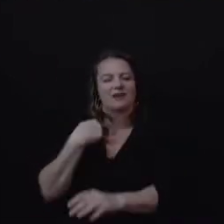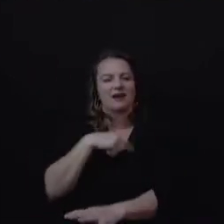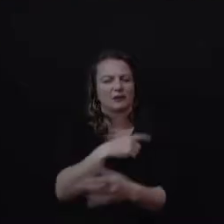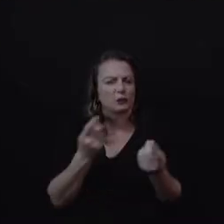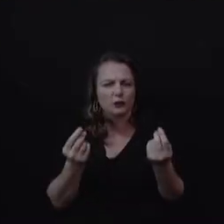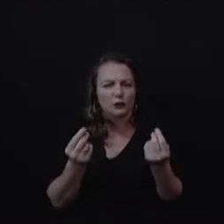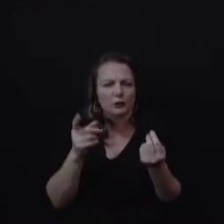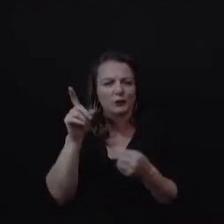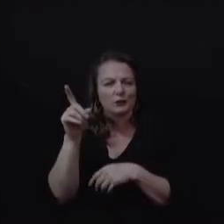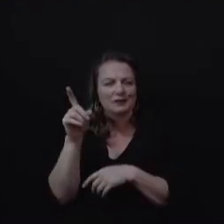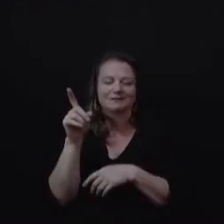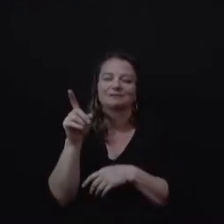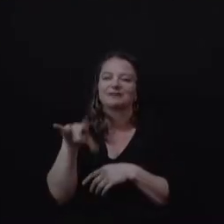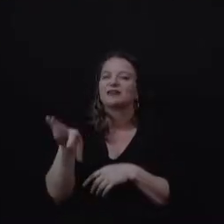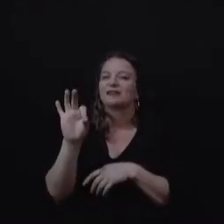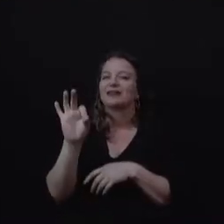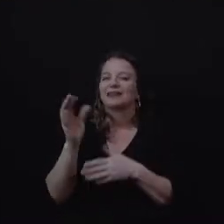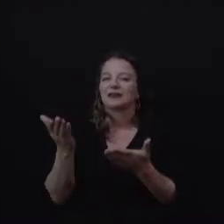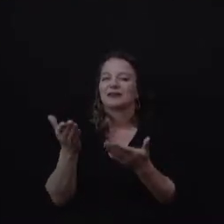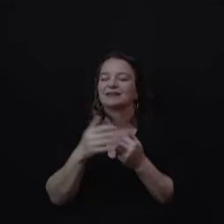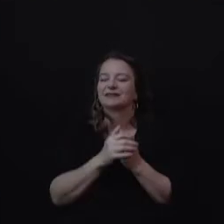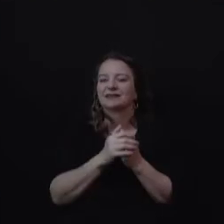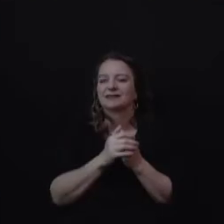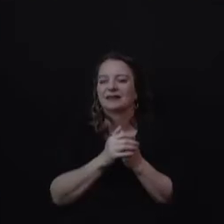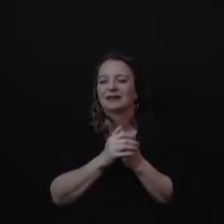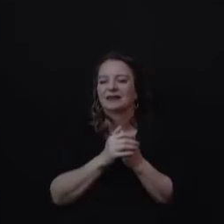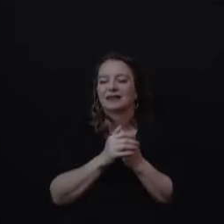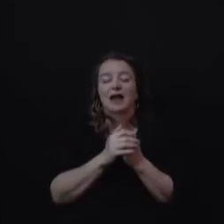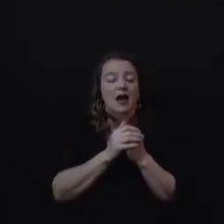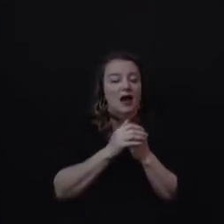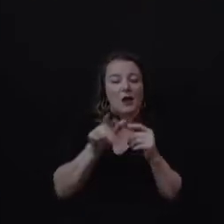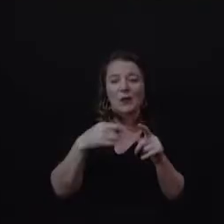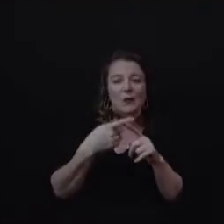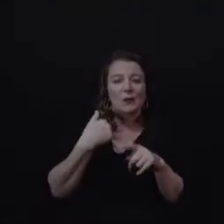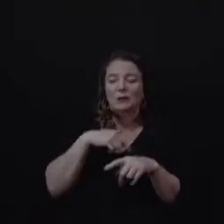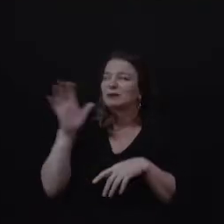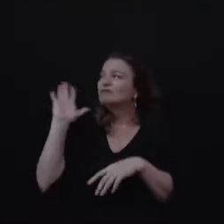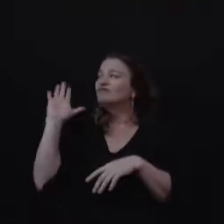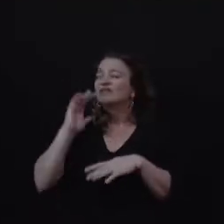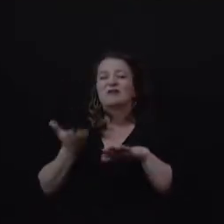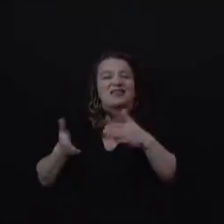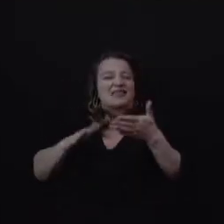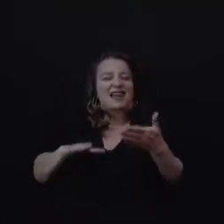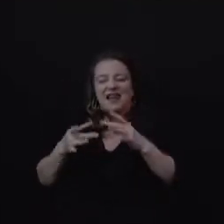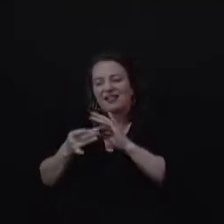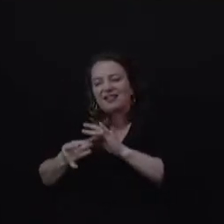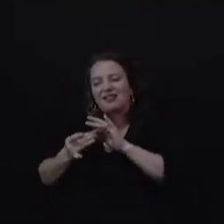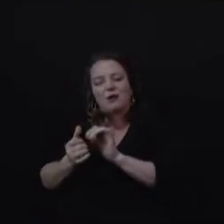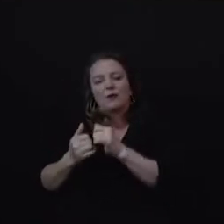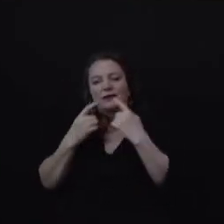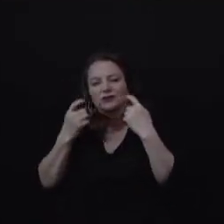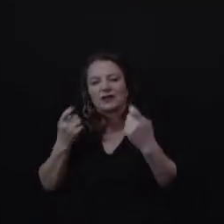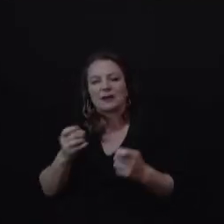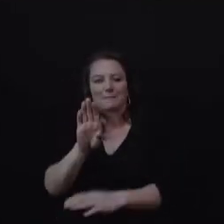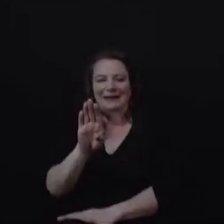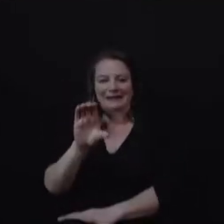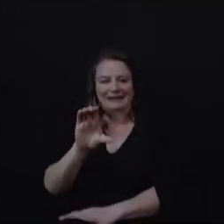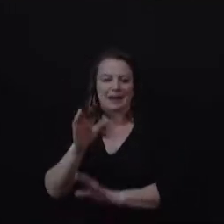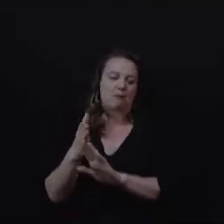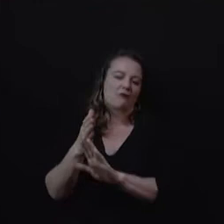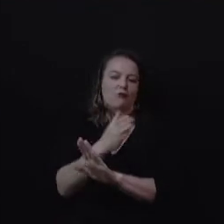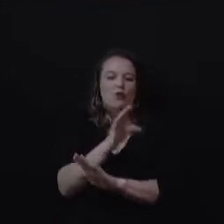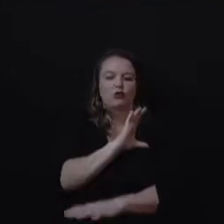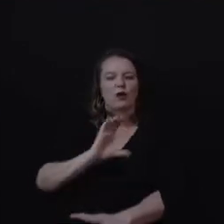do? Let me find it here. That even when we were dead in our trespasses, our BC, before